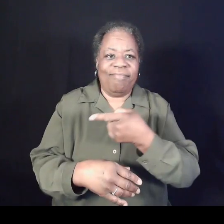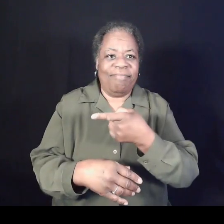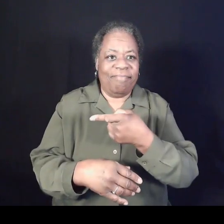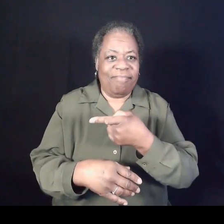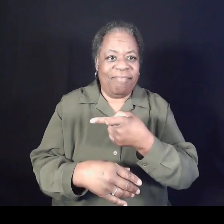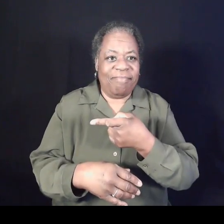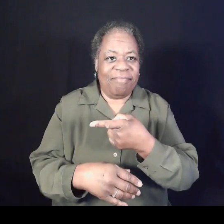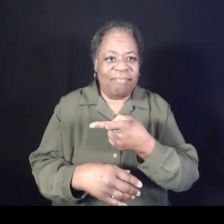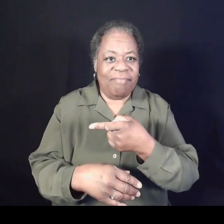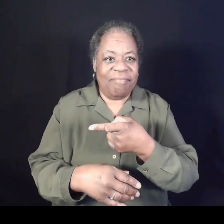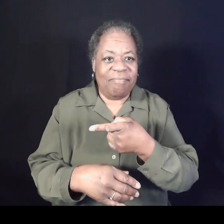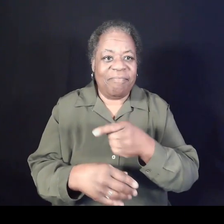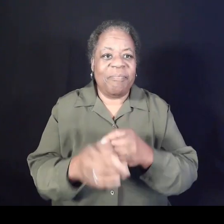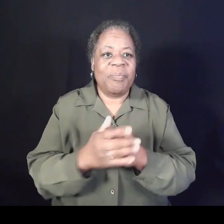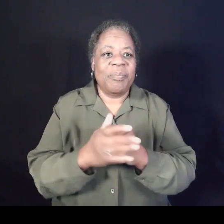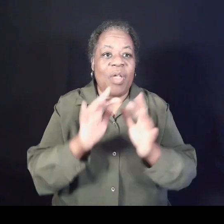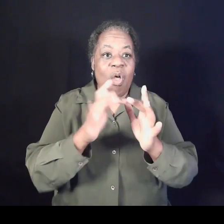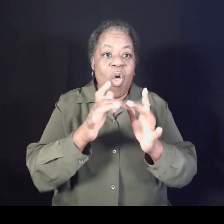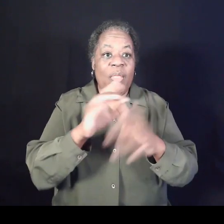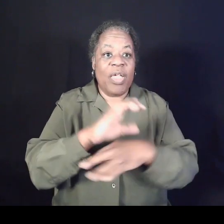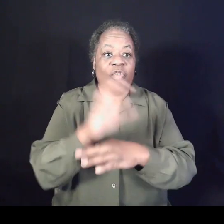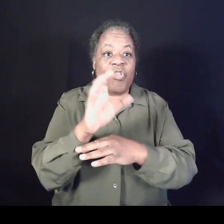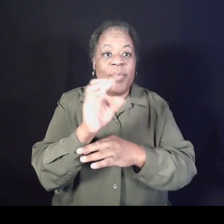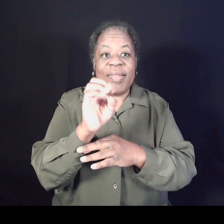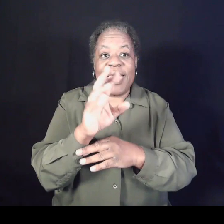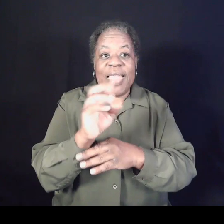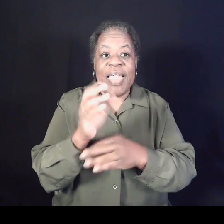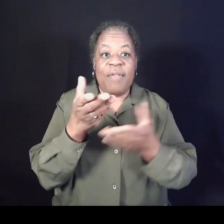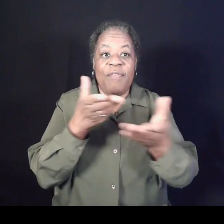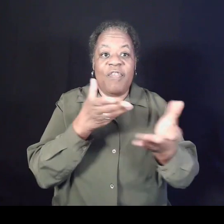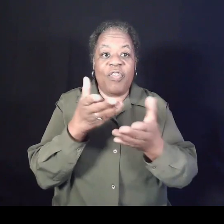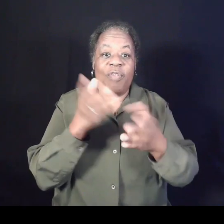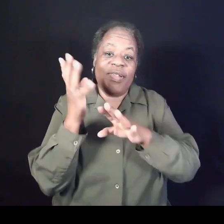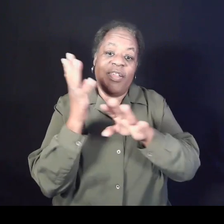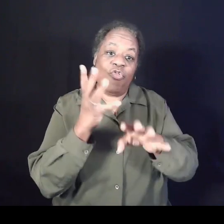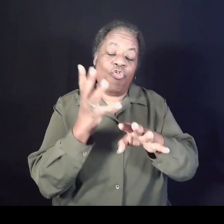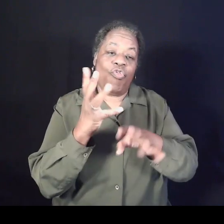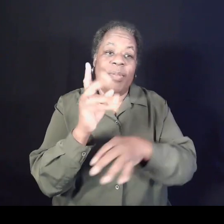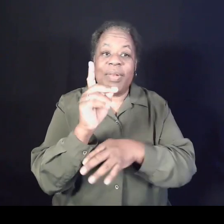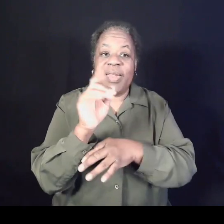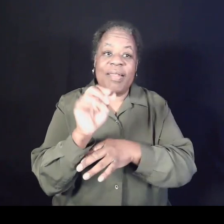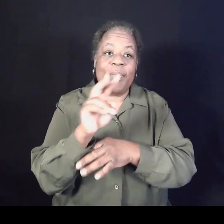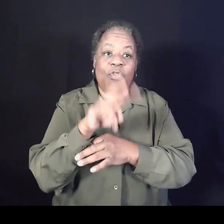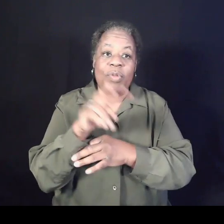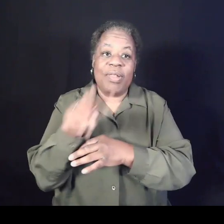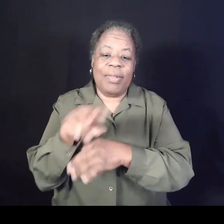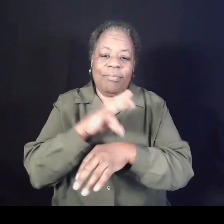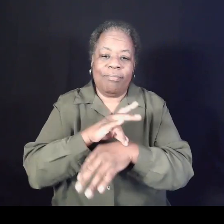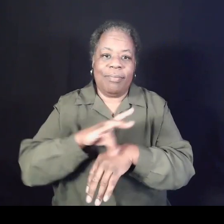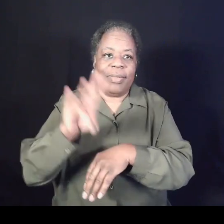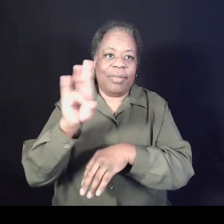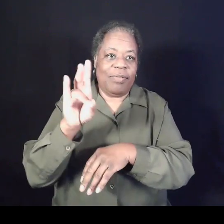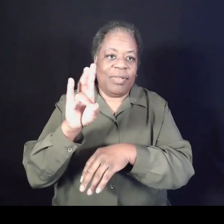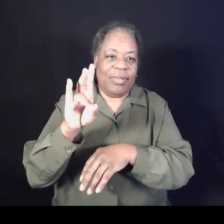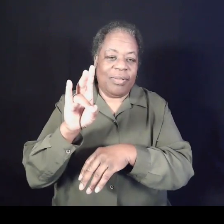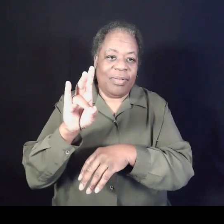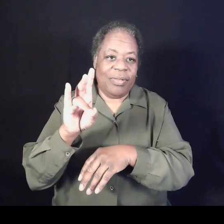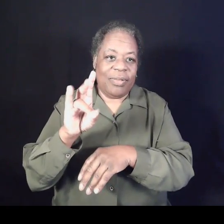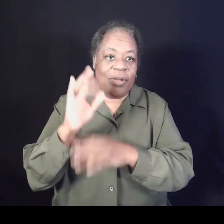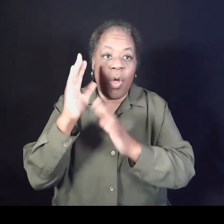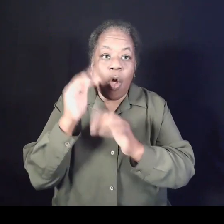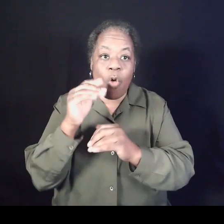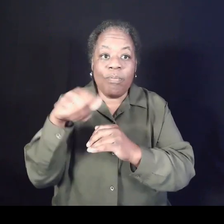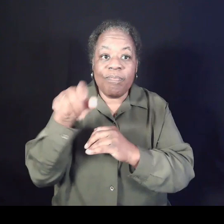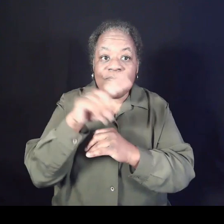grace.org/christmas2023. Our online Christmas Eve service will be streamed on December 22nd at 7 p.m. Eastern Time, which will hopefully give you